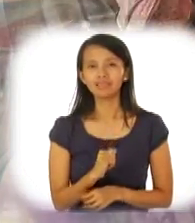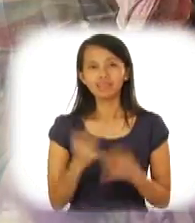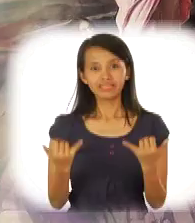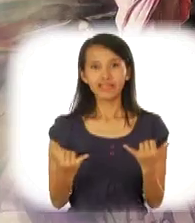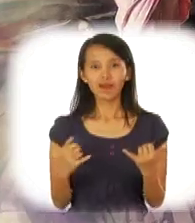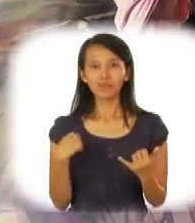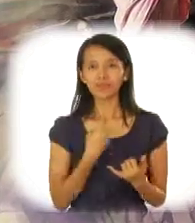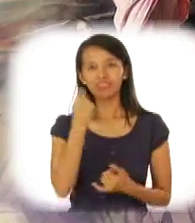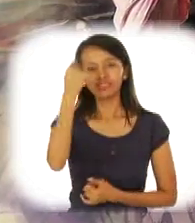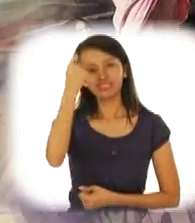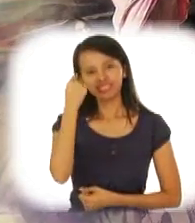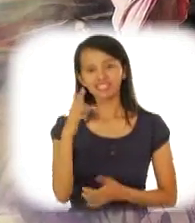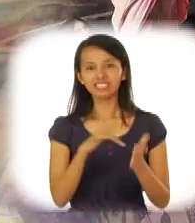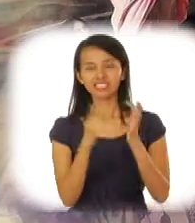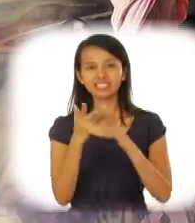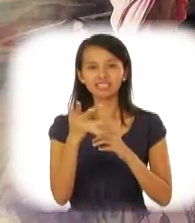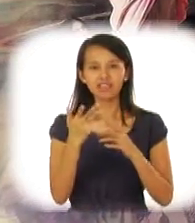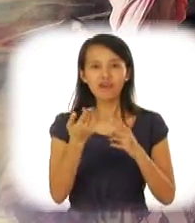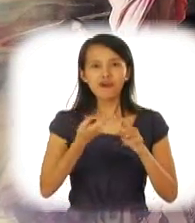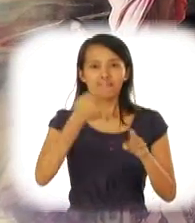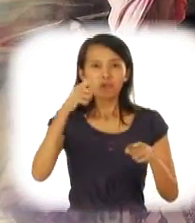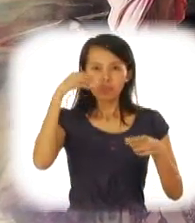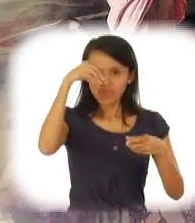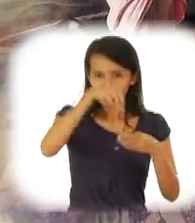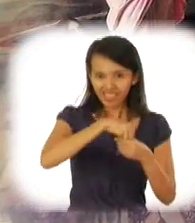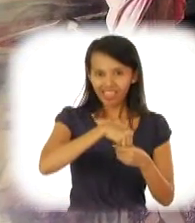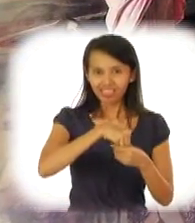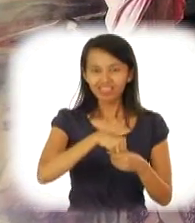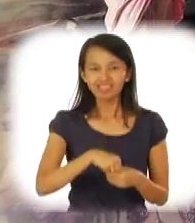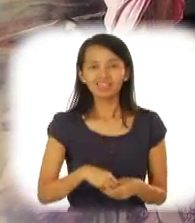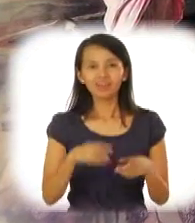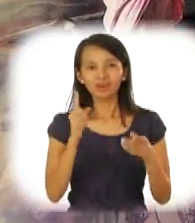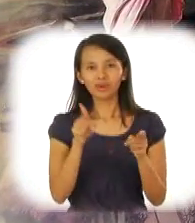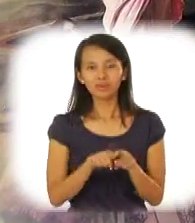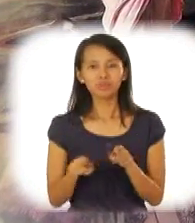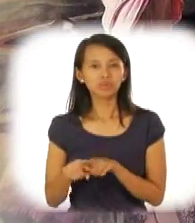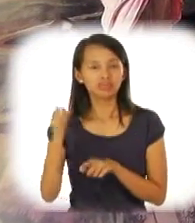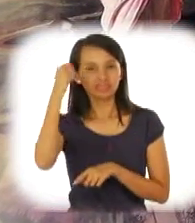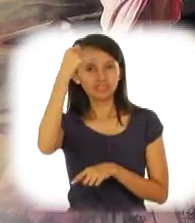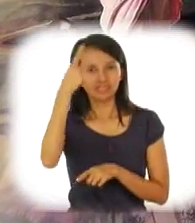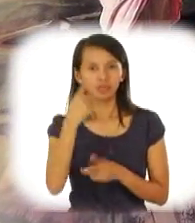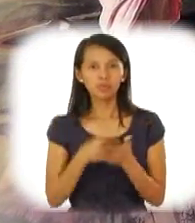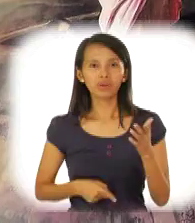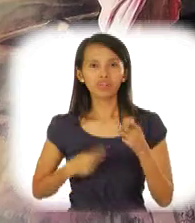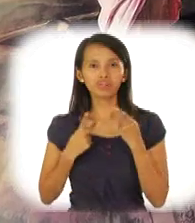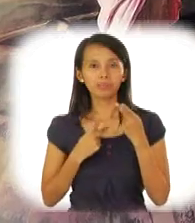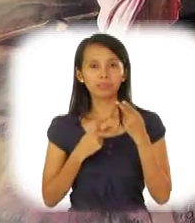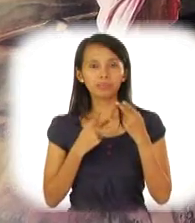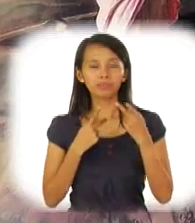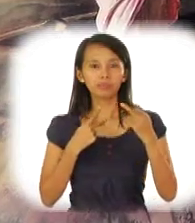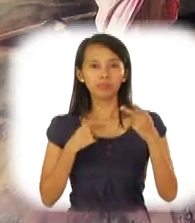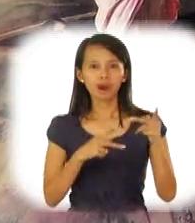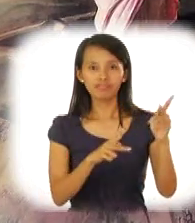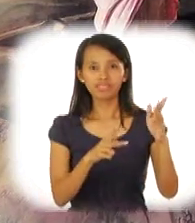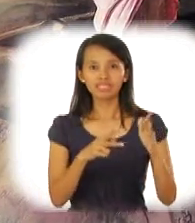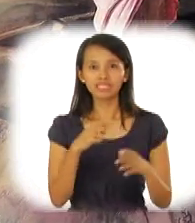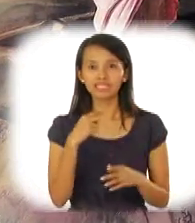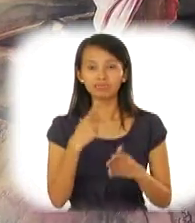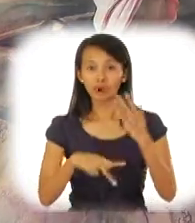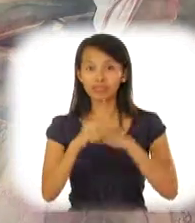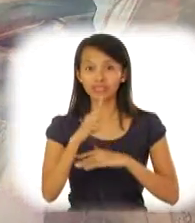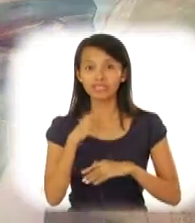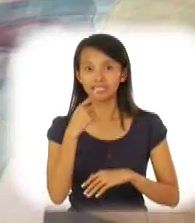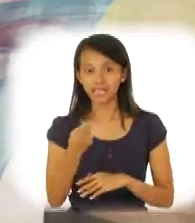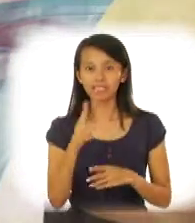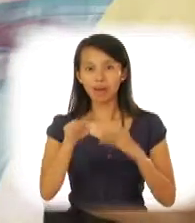is, and he now understood Jesus from within. He also understood what the prophets had said about